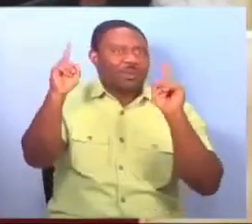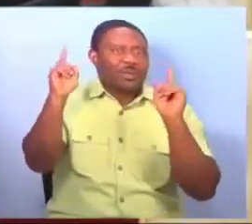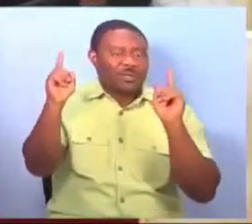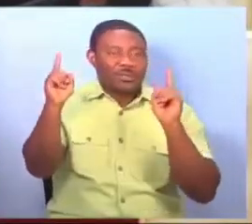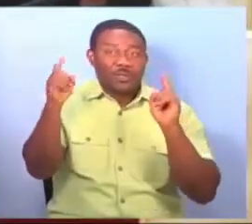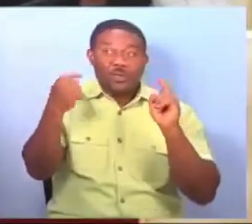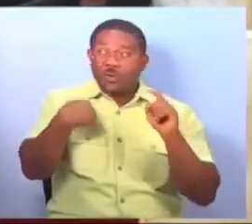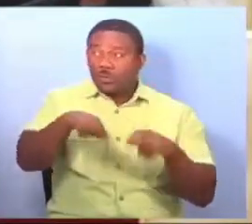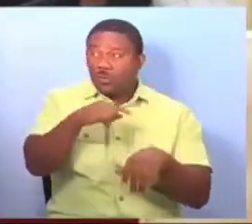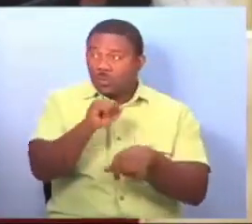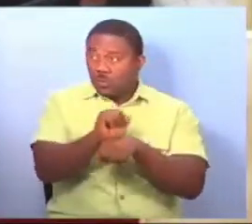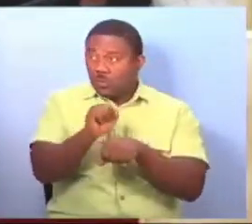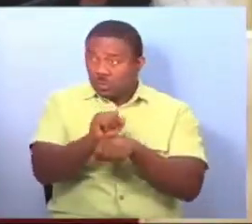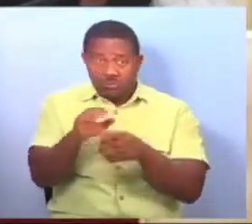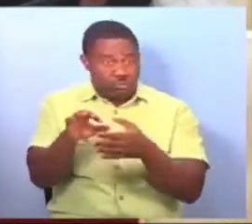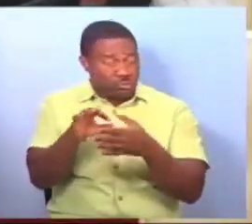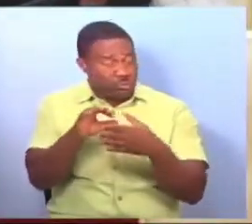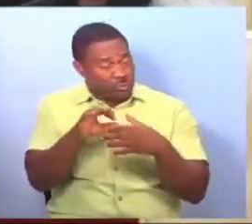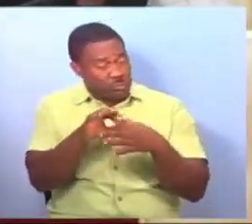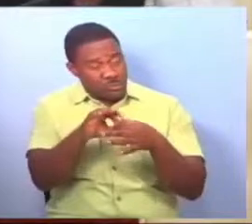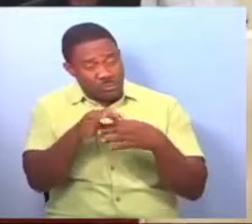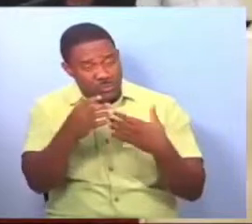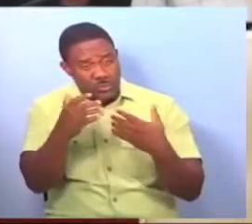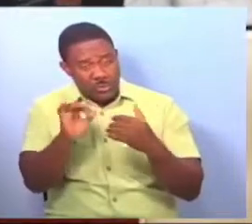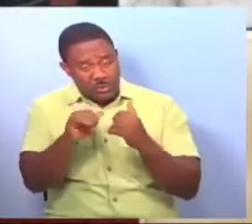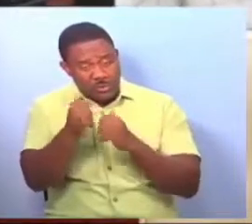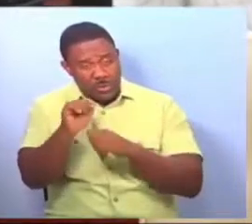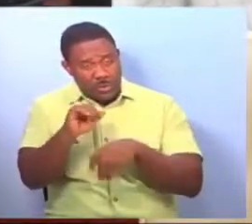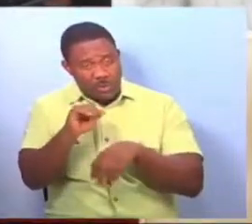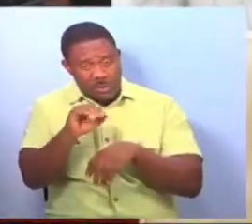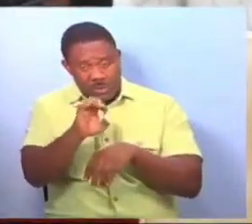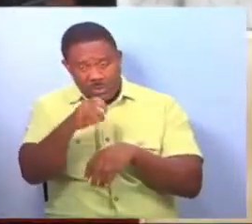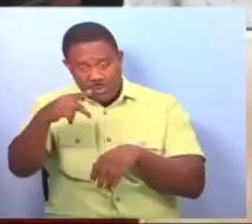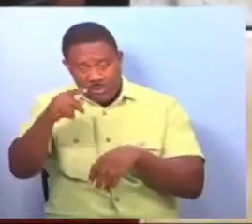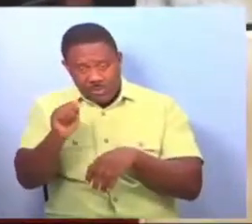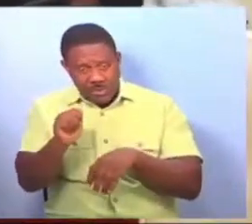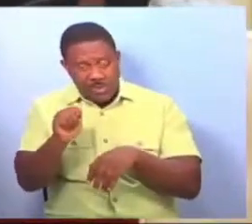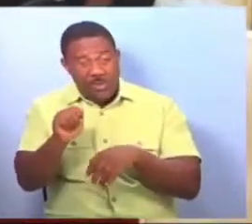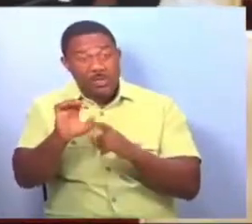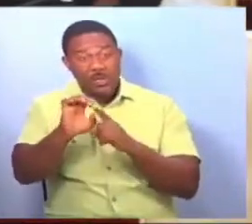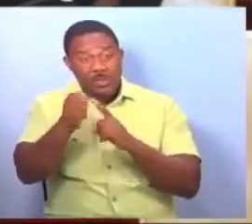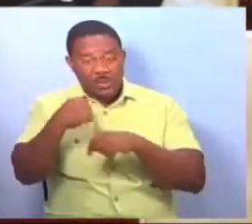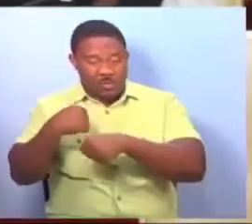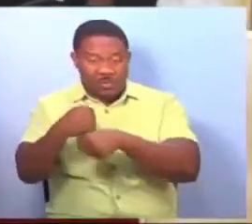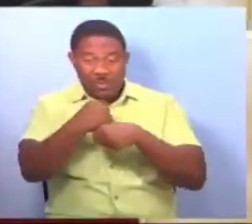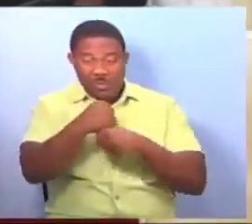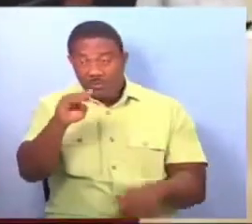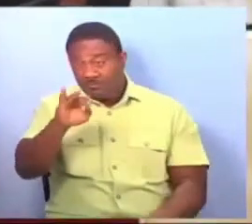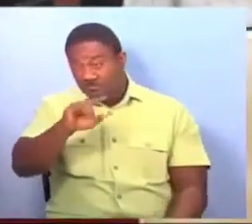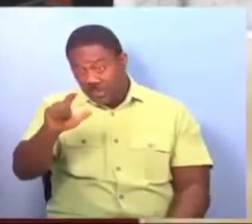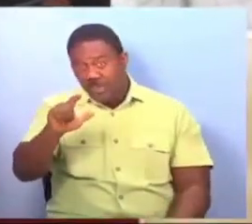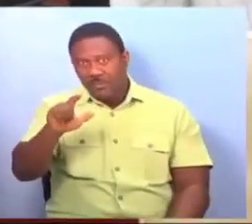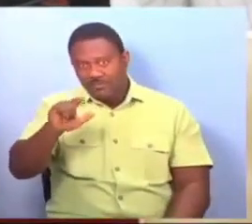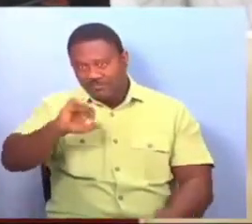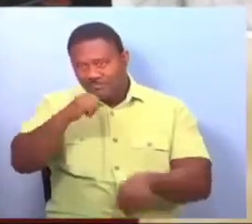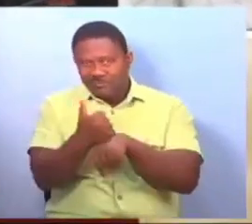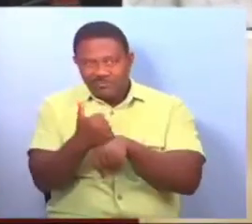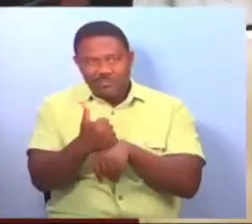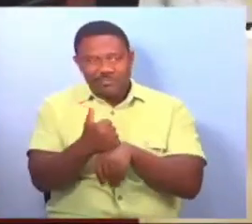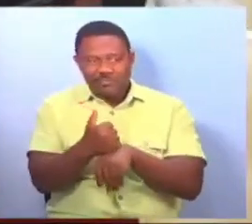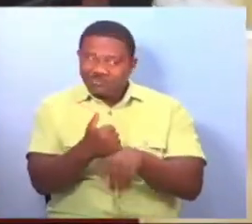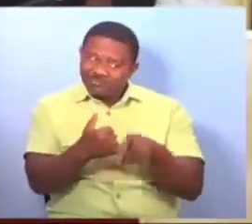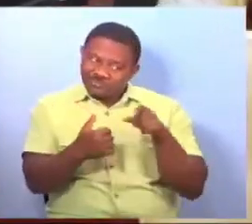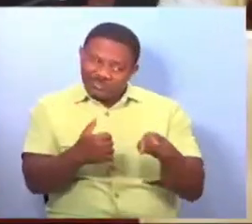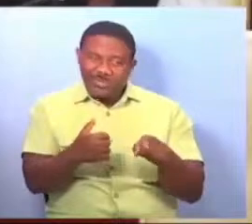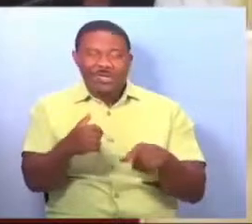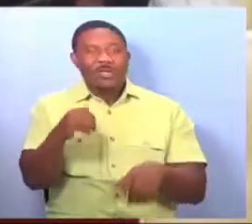worked together to get the Environmental Protection Bill passed. As a committee, Dr.